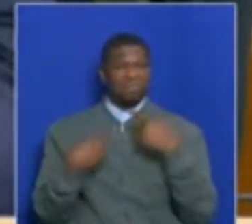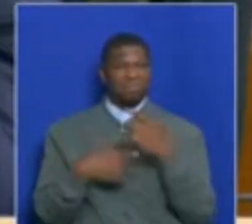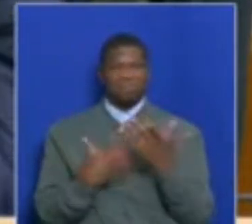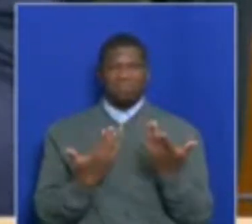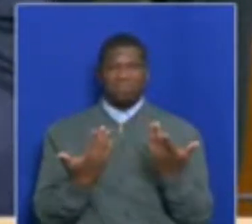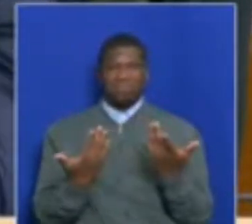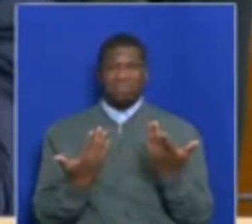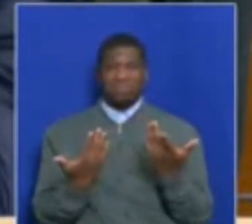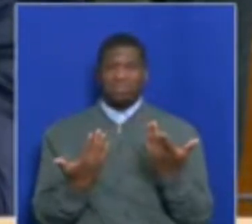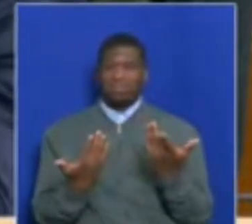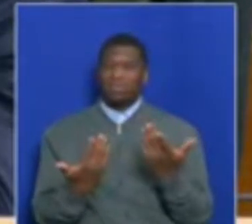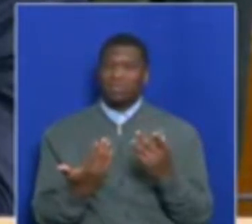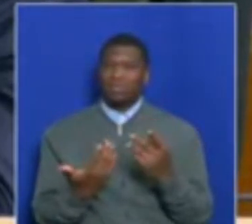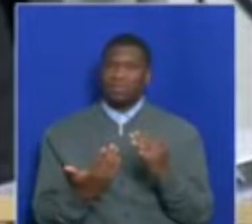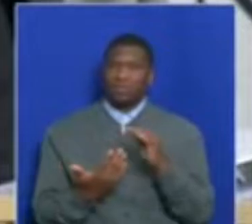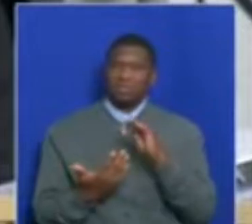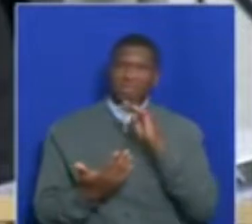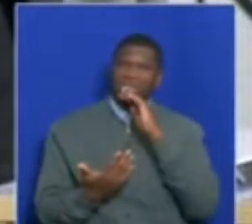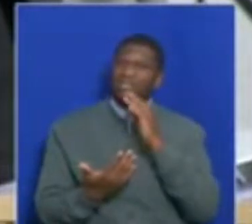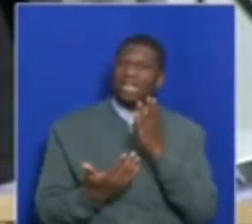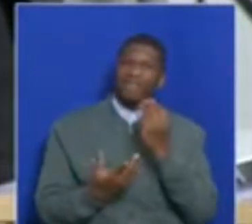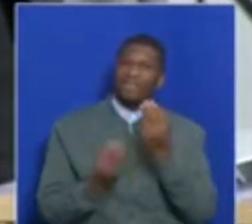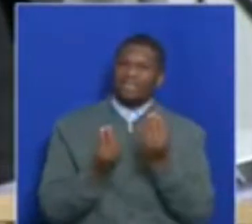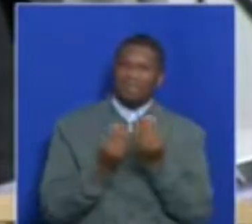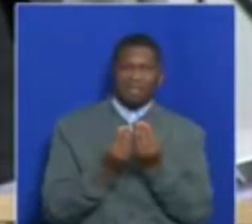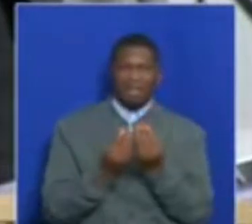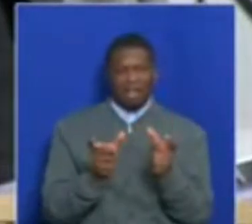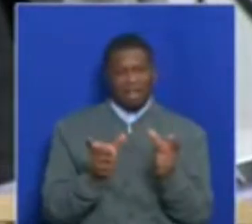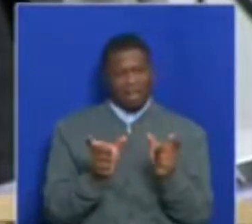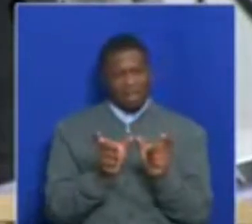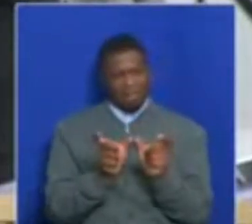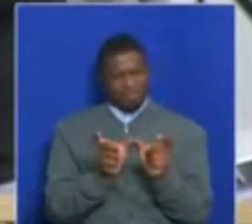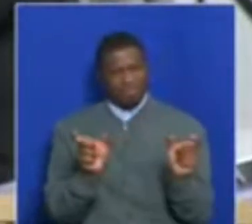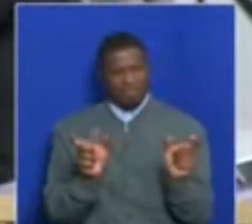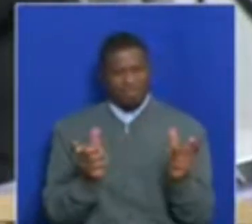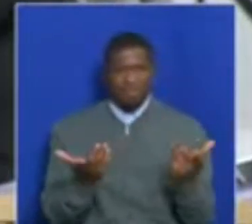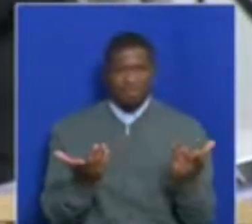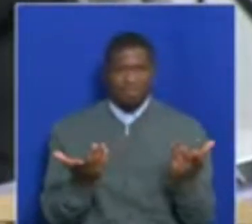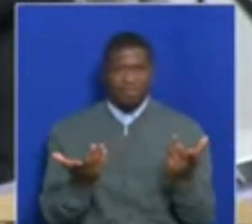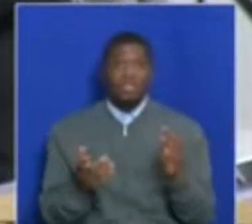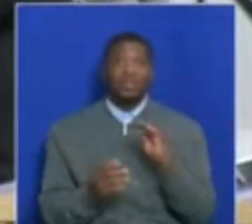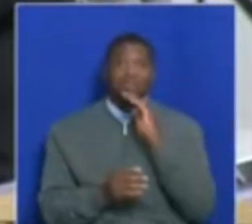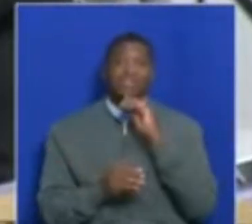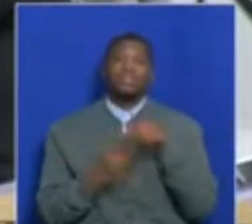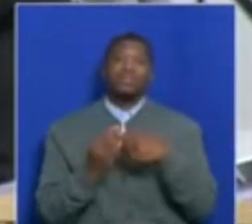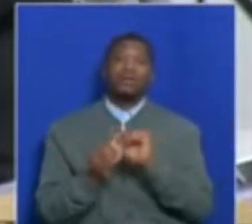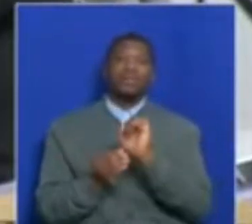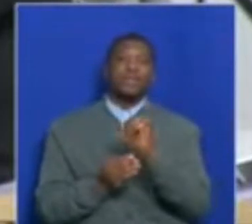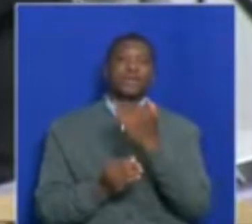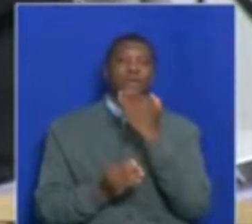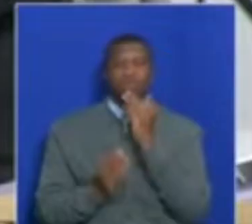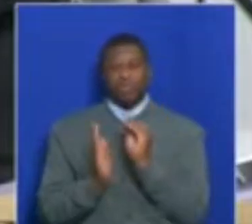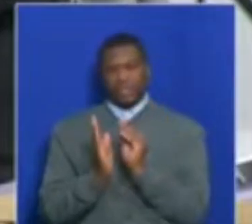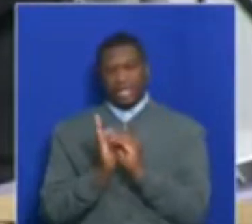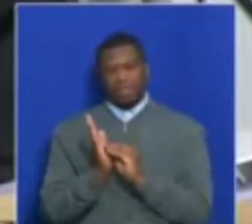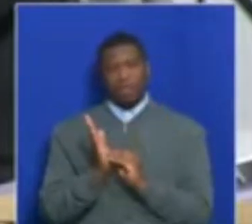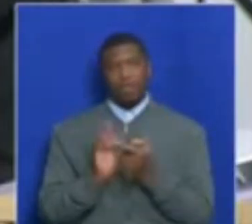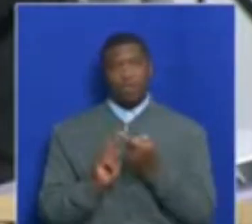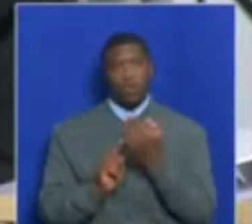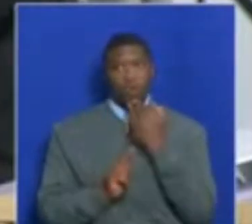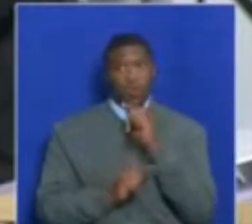a missing link Yes, in there. yeah. Based on the statements of the members of the task team, that they went looking